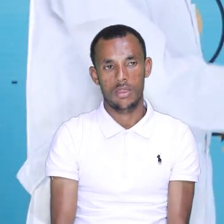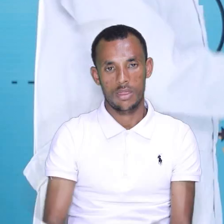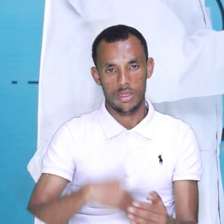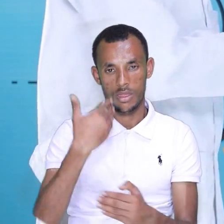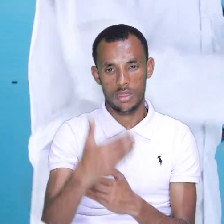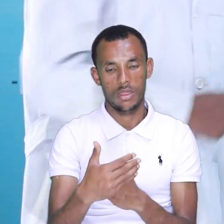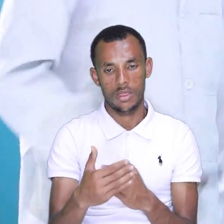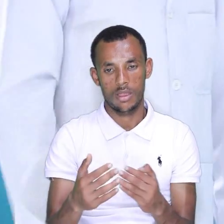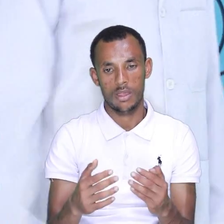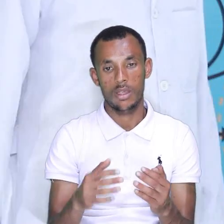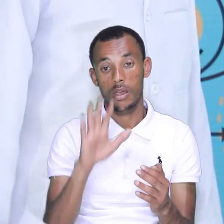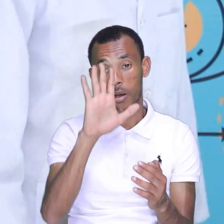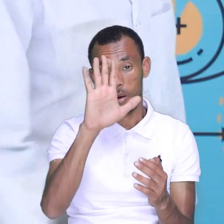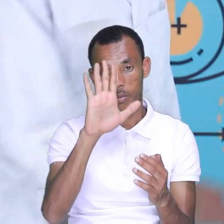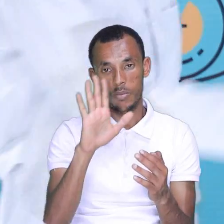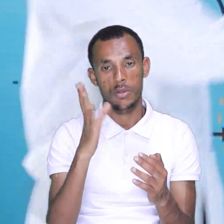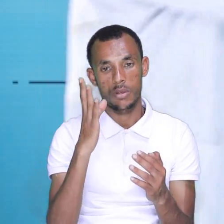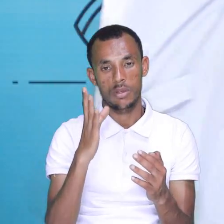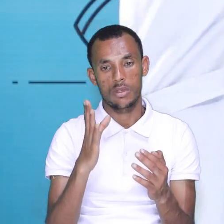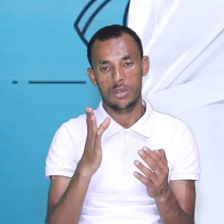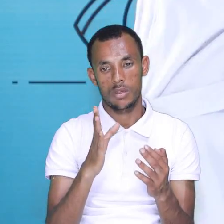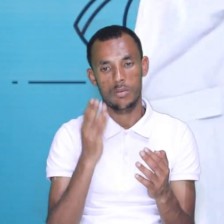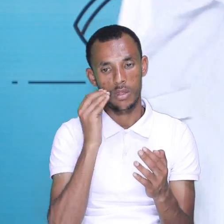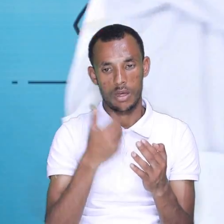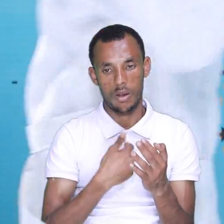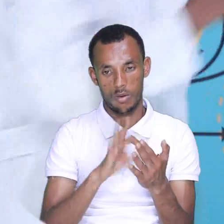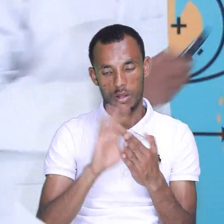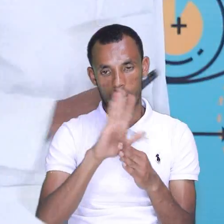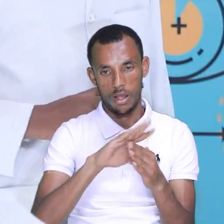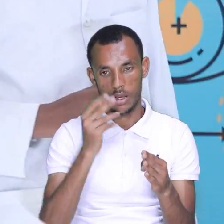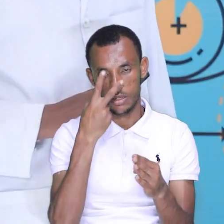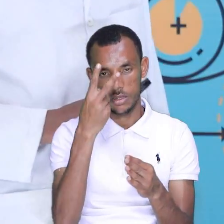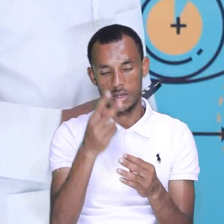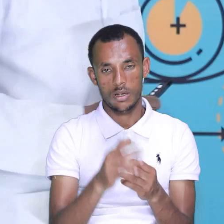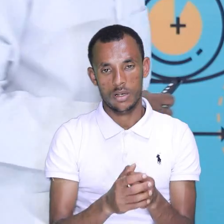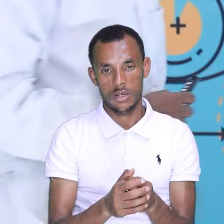Then, with 5 digits, because we are asked at most 6 digits.